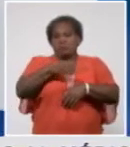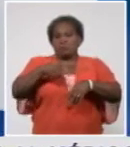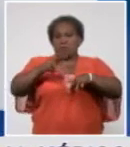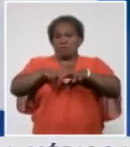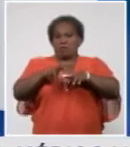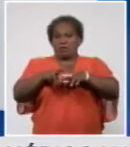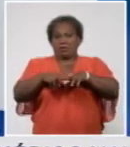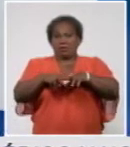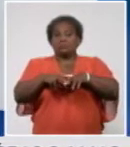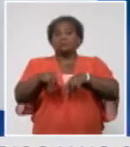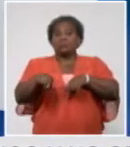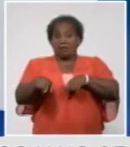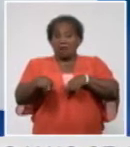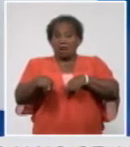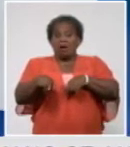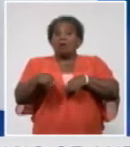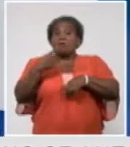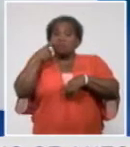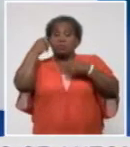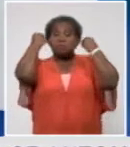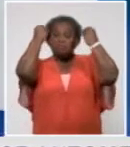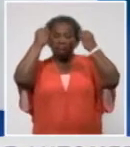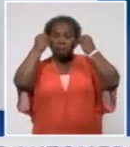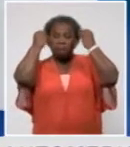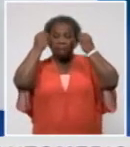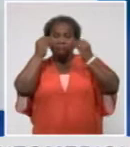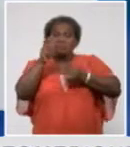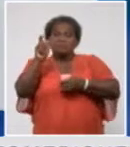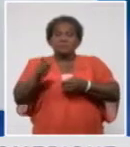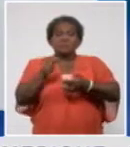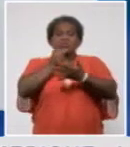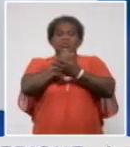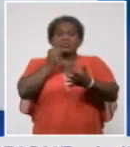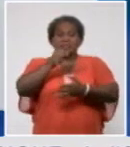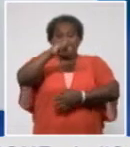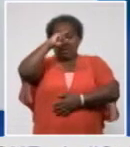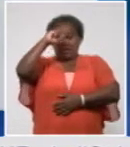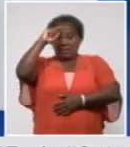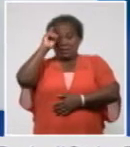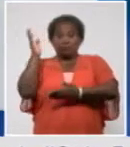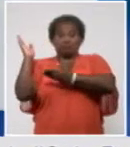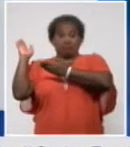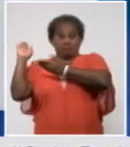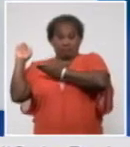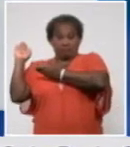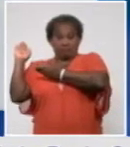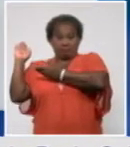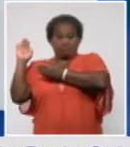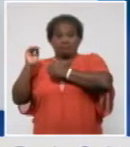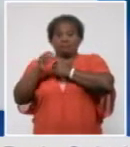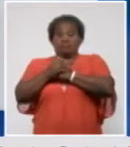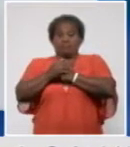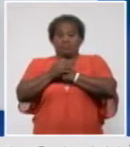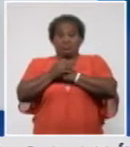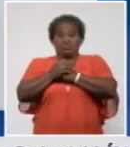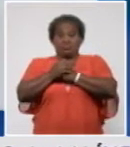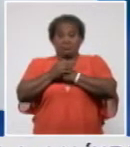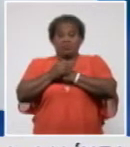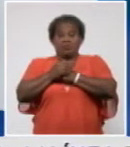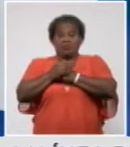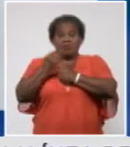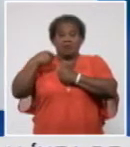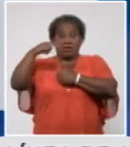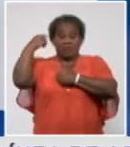in Santi Spiritus is from the municipality of Yaguajay. The 17 cases from Ciego de